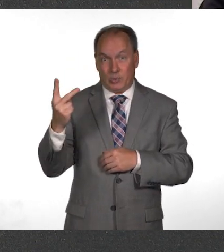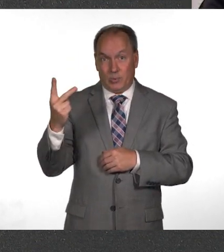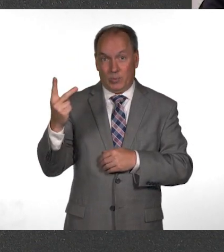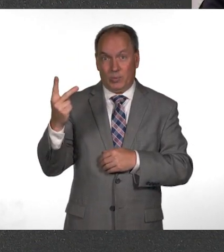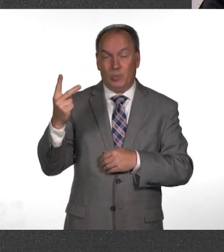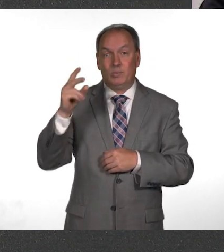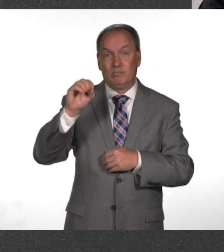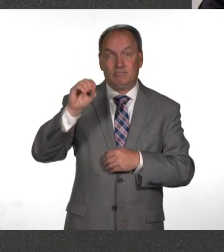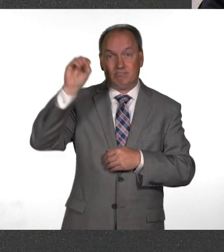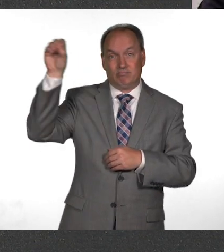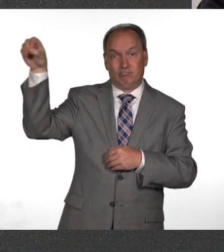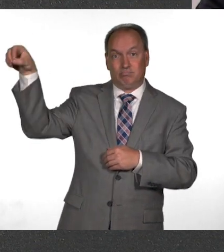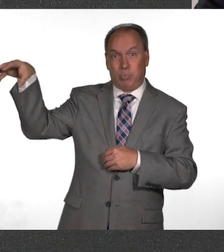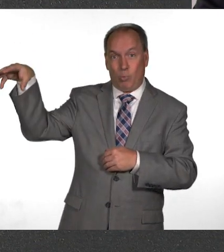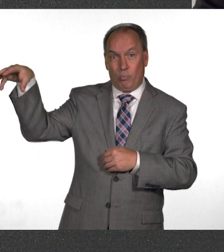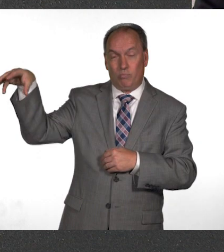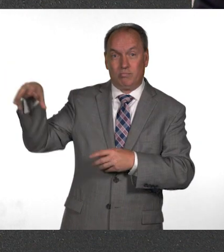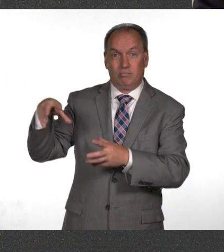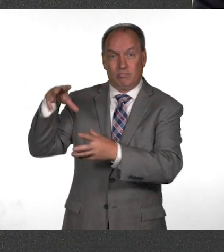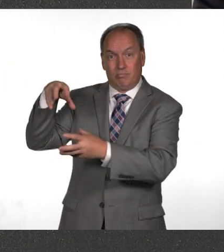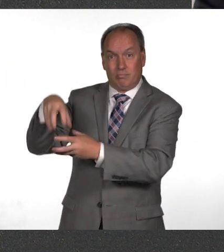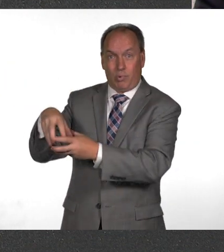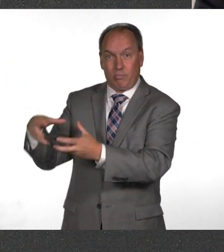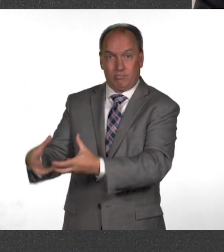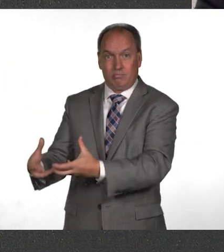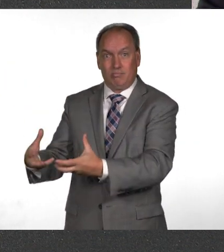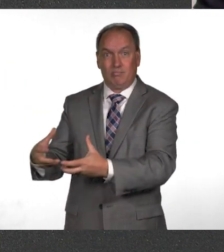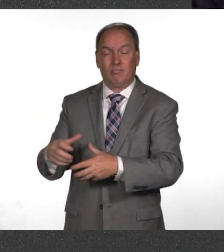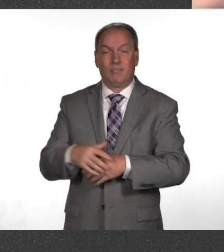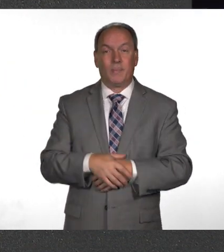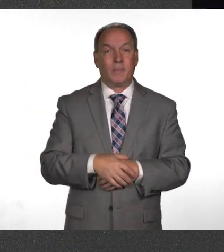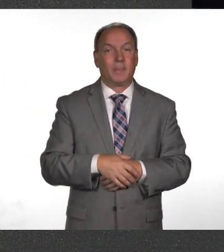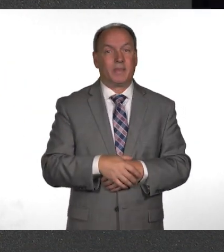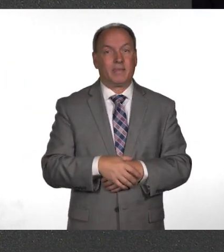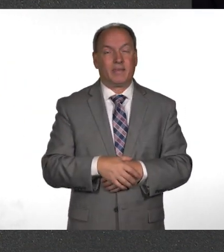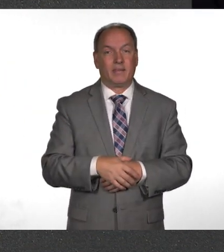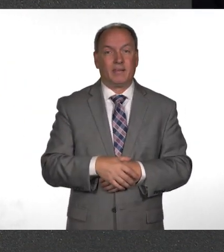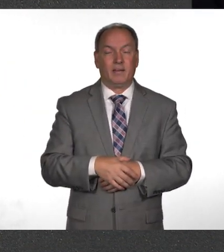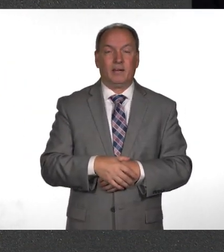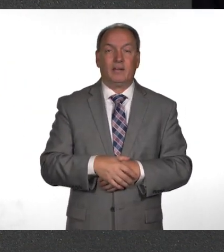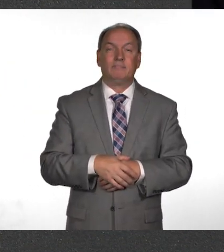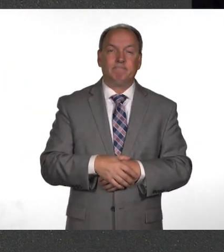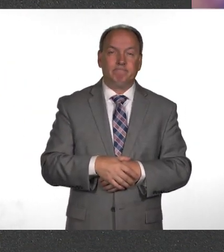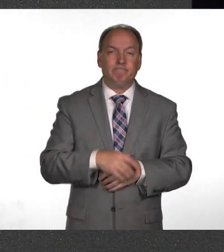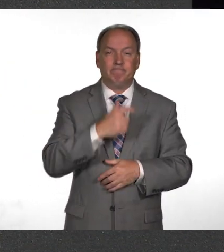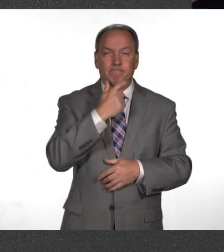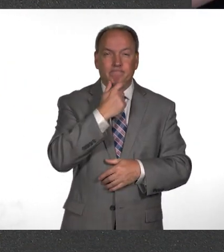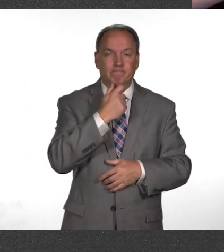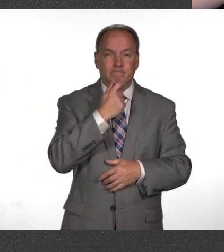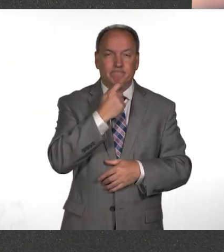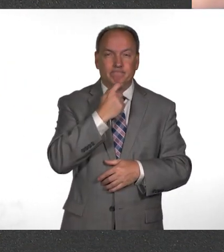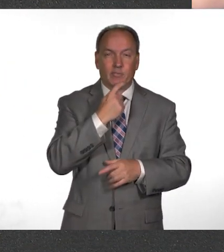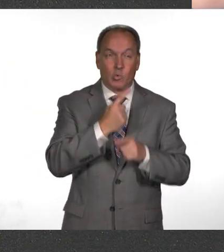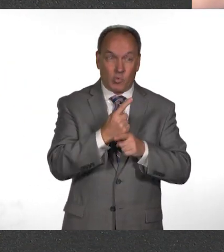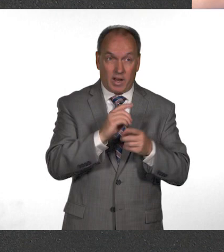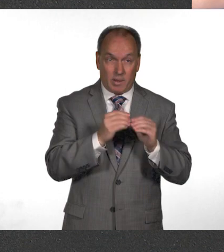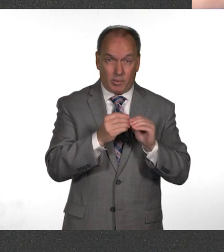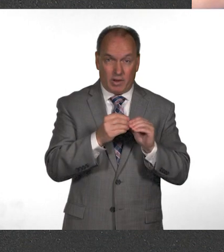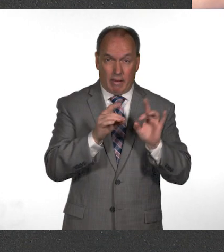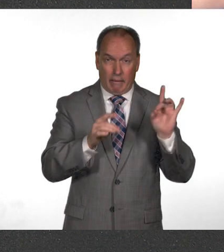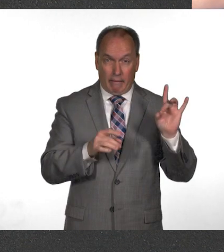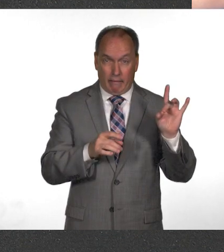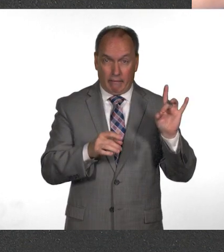2. 2. So we have 1, then 2. There it goes. Is this the right number?